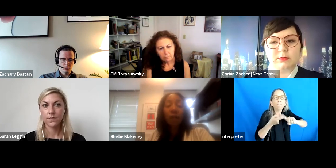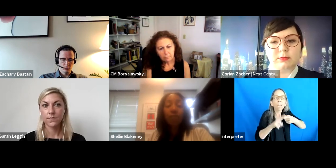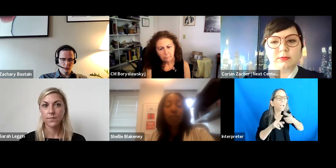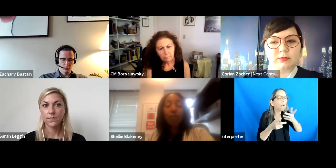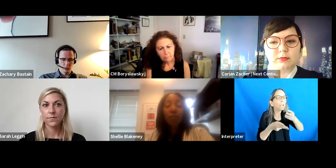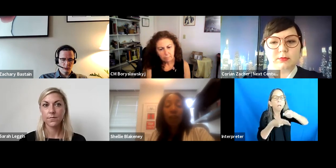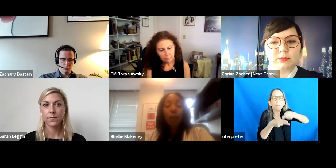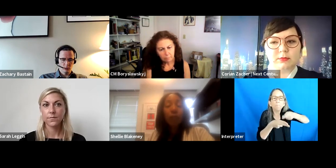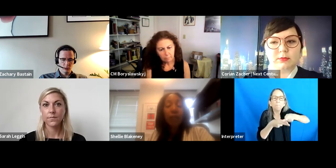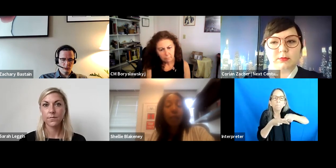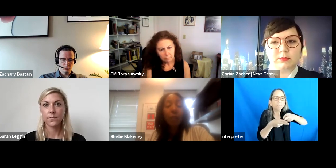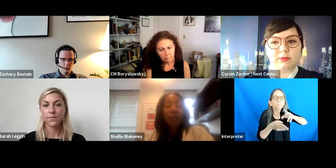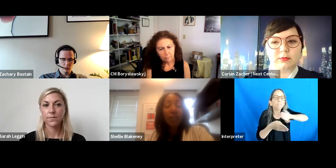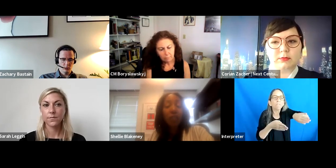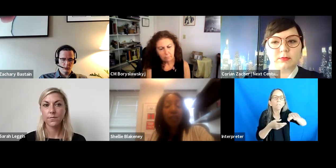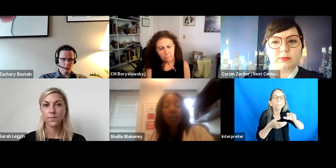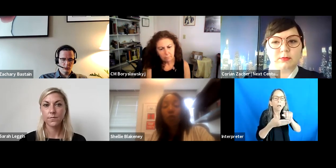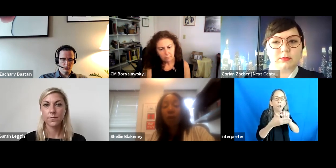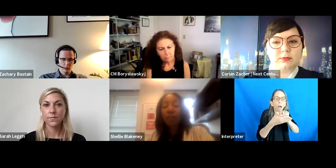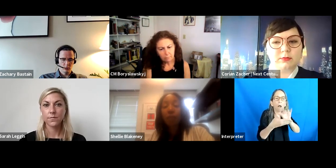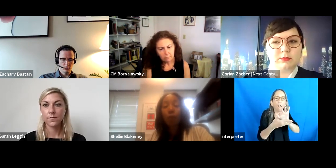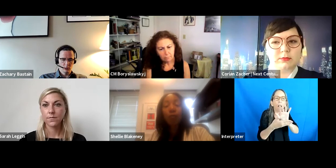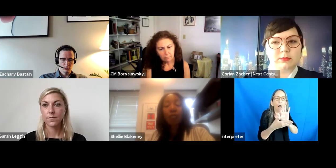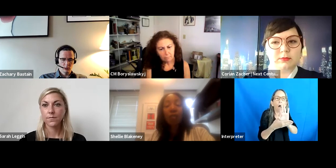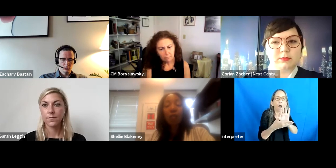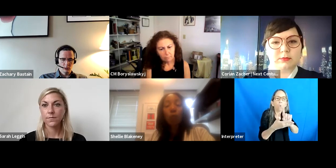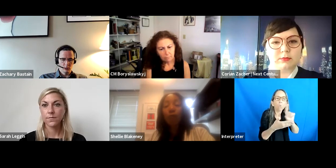911. You would type the message that describes the